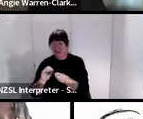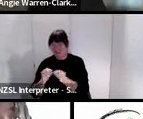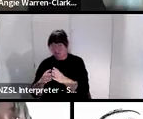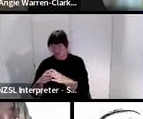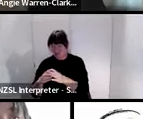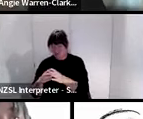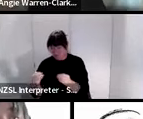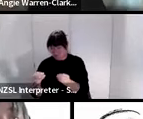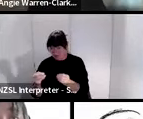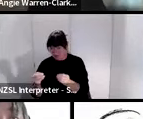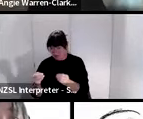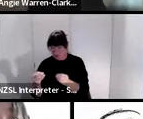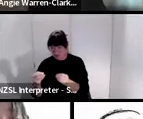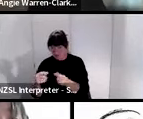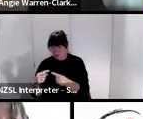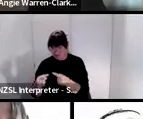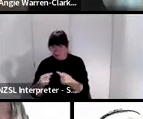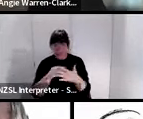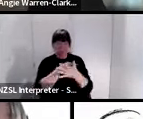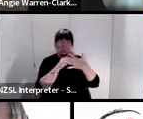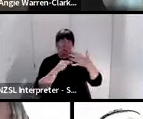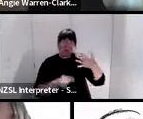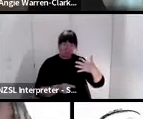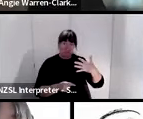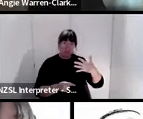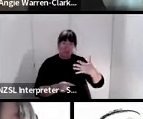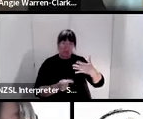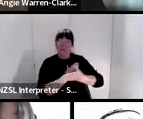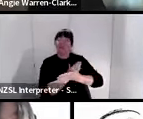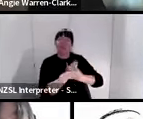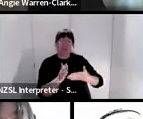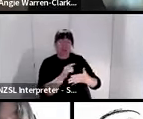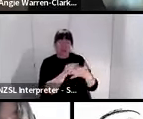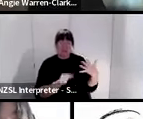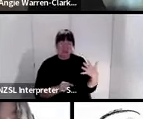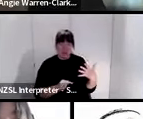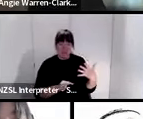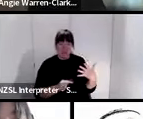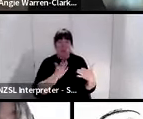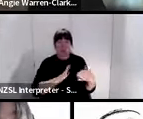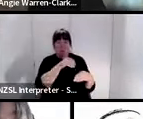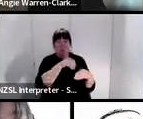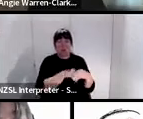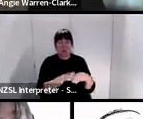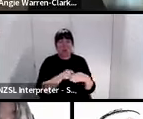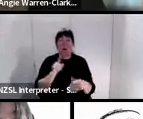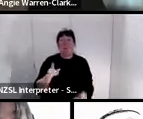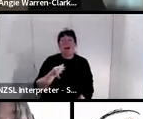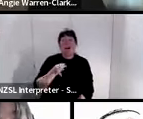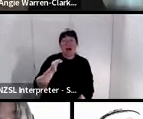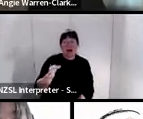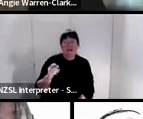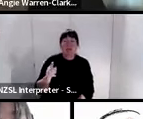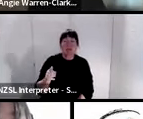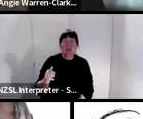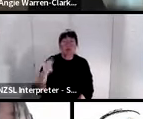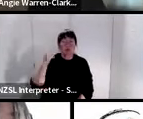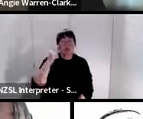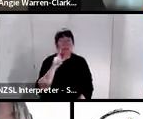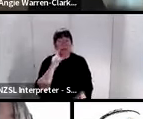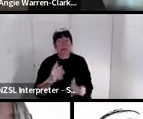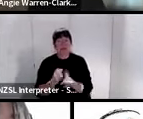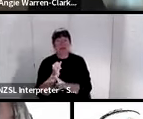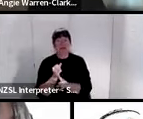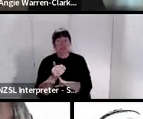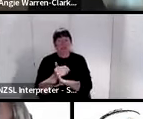thank you for that, super clear communication. Do you think that's achievable before the election